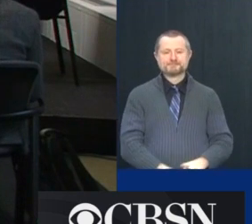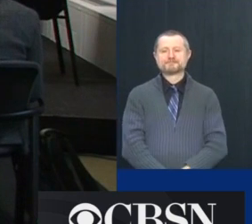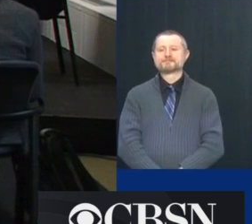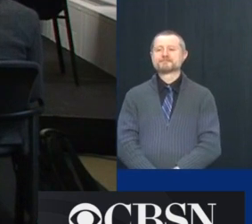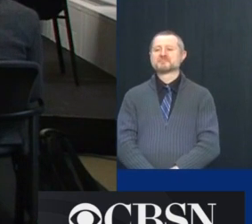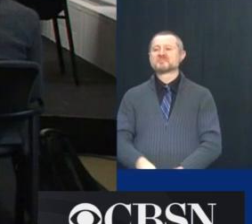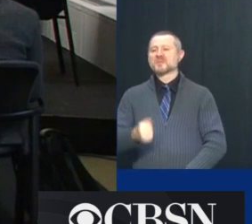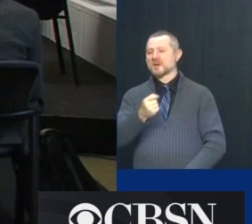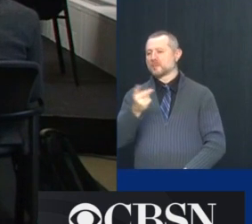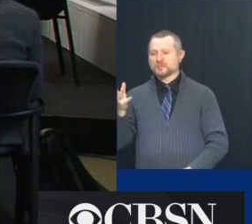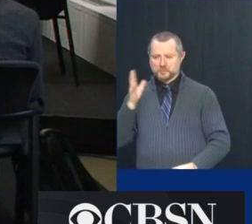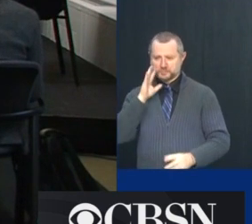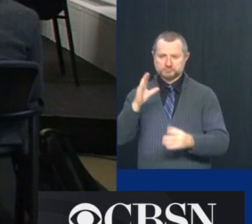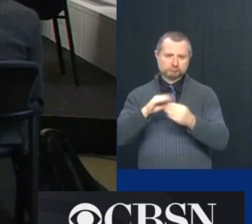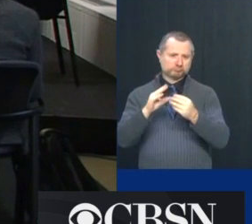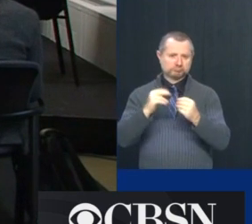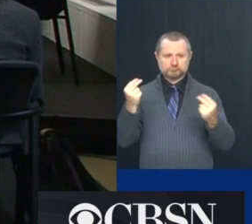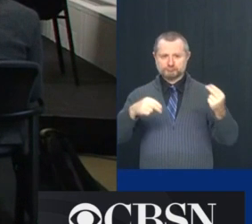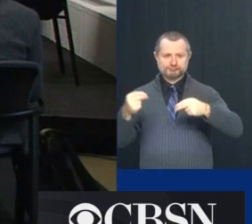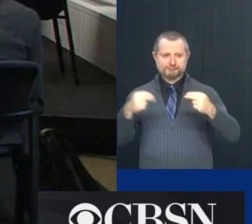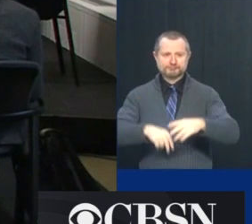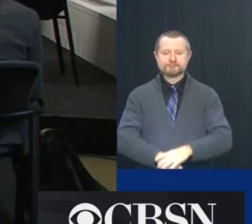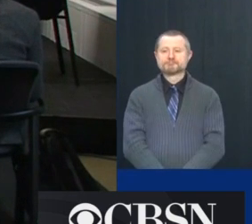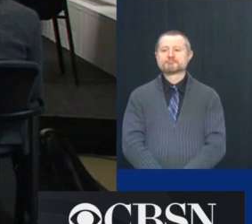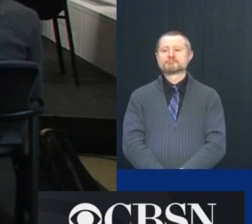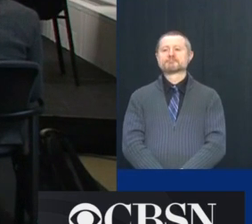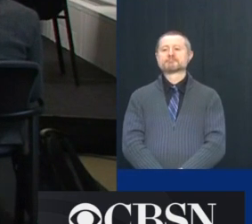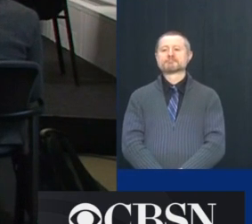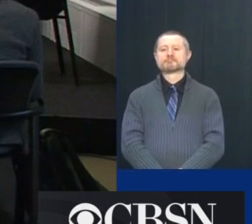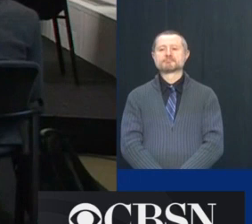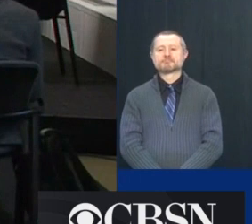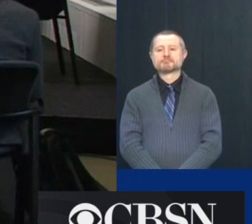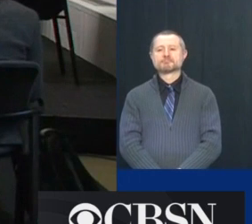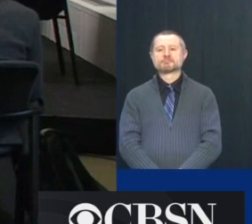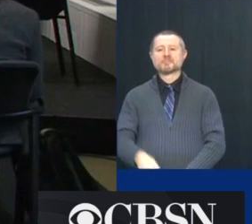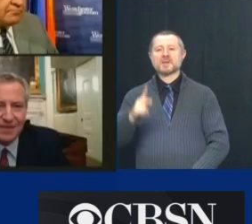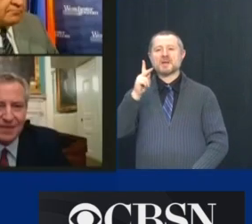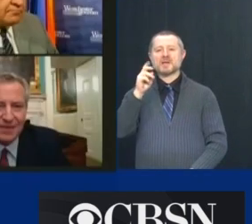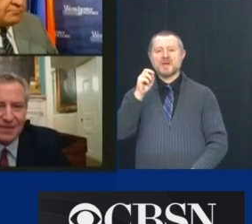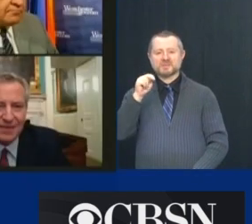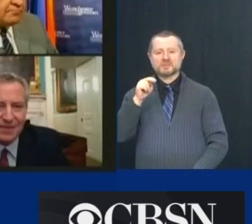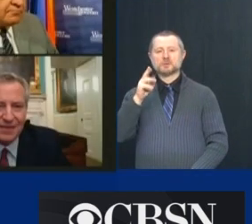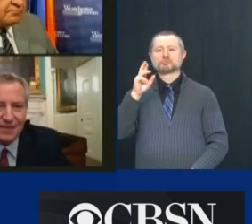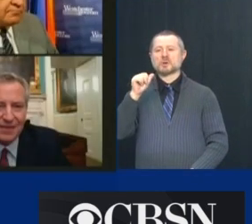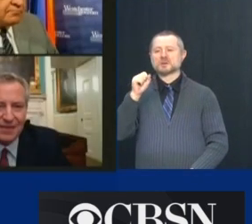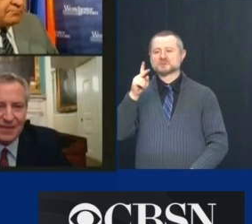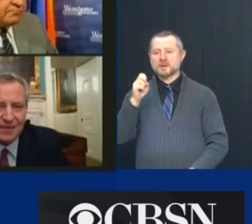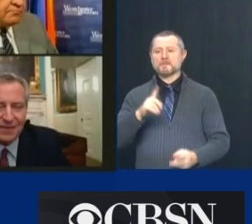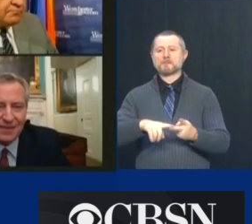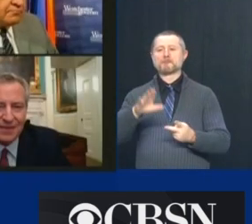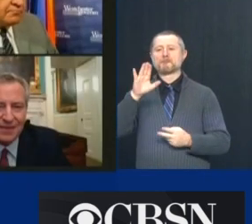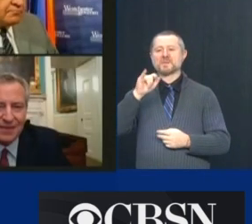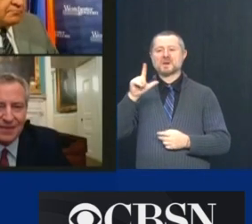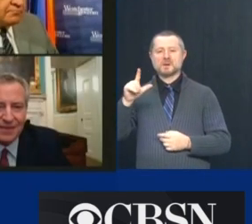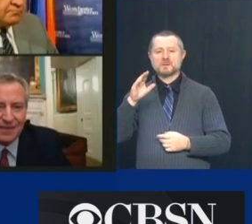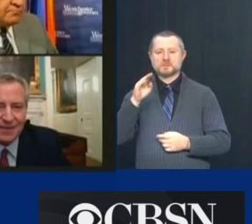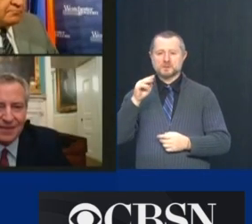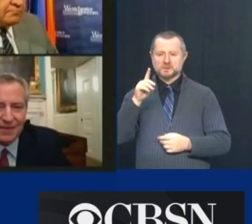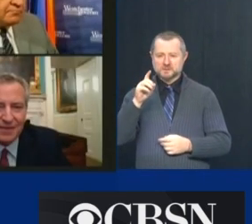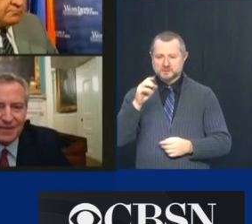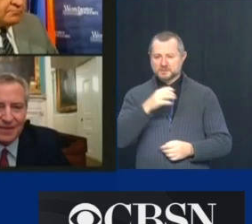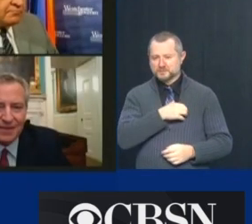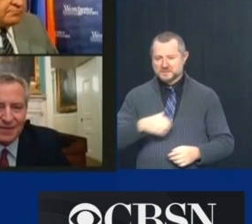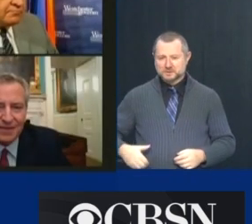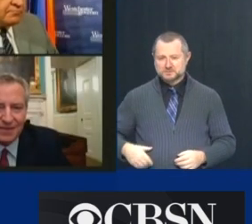of them. We're going to hear from Ken Rasky and Mayor Bill de Blasio and County Executive Ryan McMahon from Onondaga